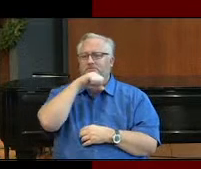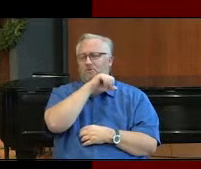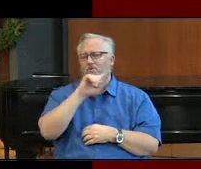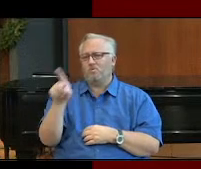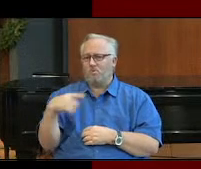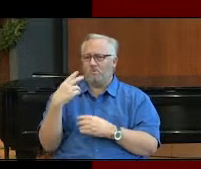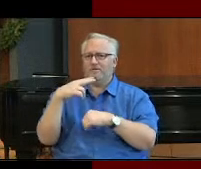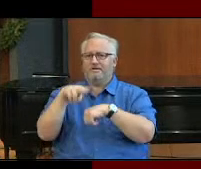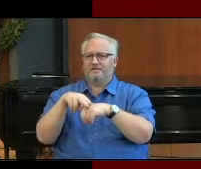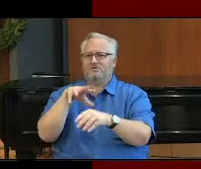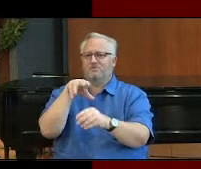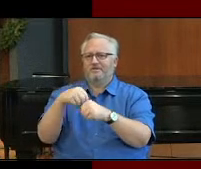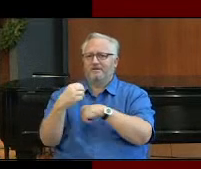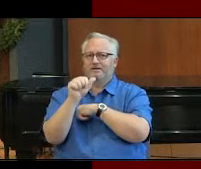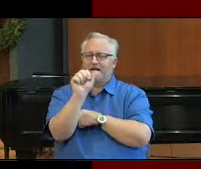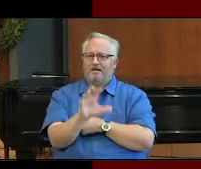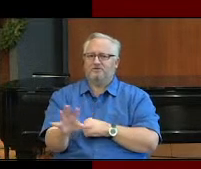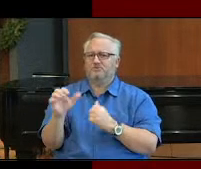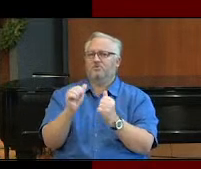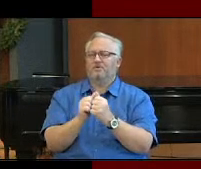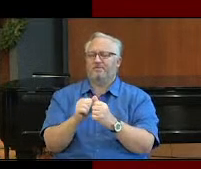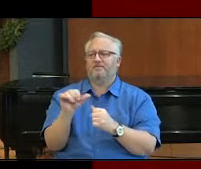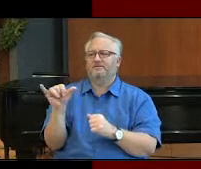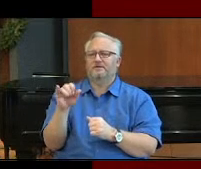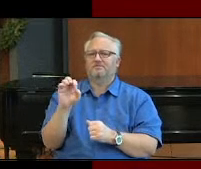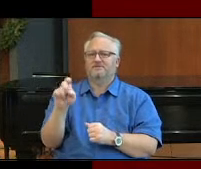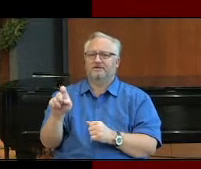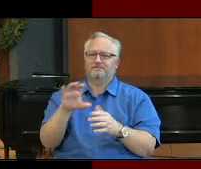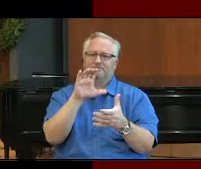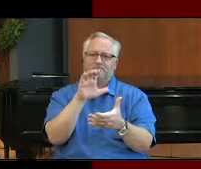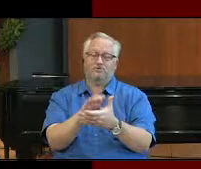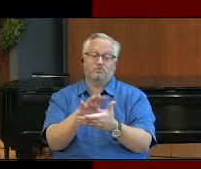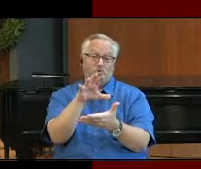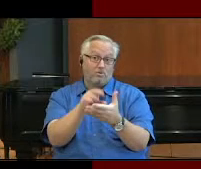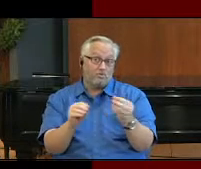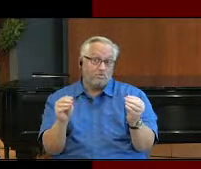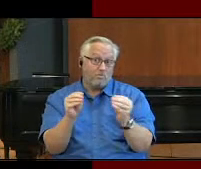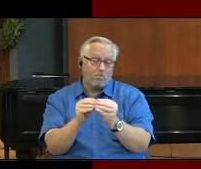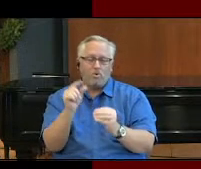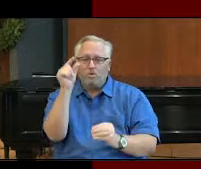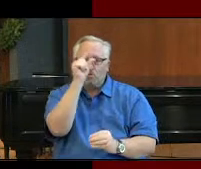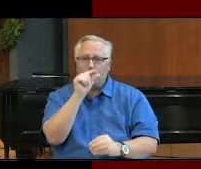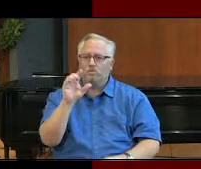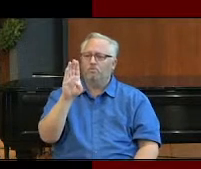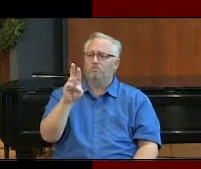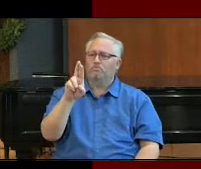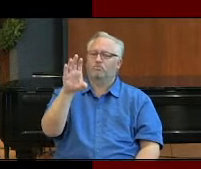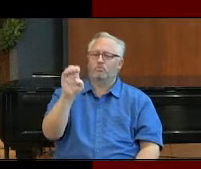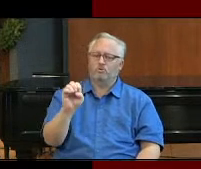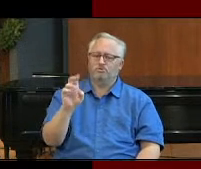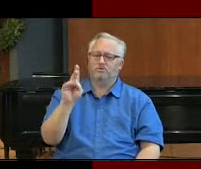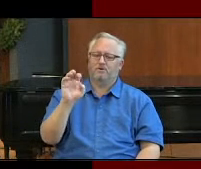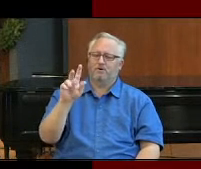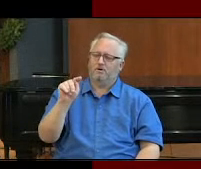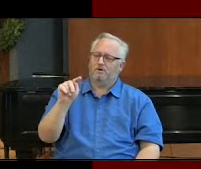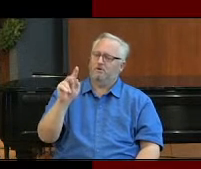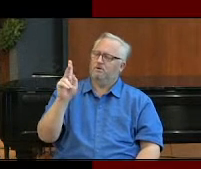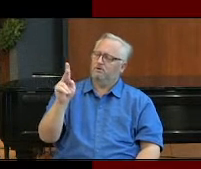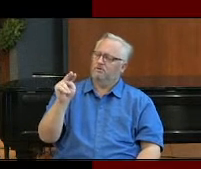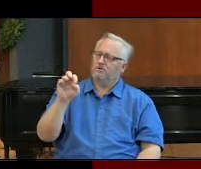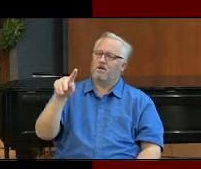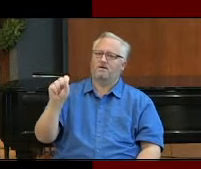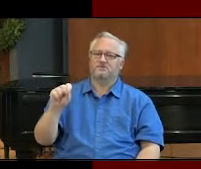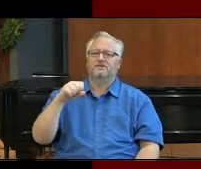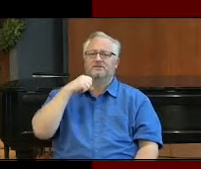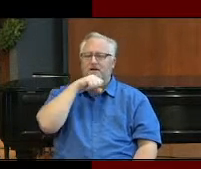Asia that has same-sex marriage. To learn more about this, just Google Bruce Knott's Taiwan same-sex